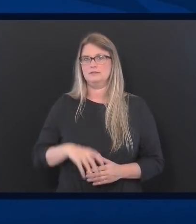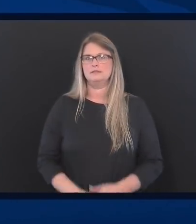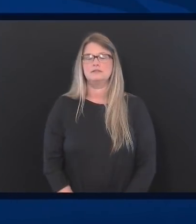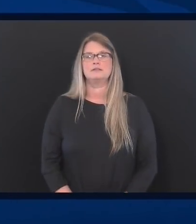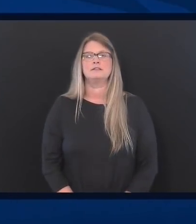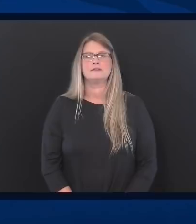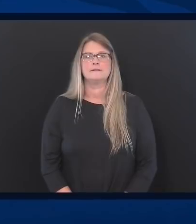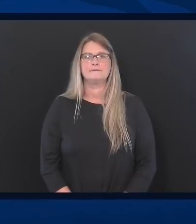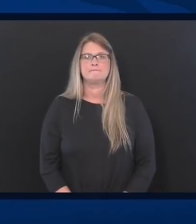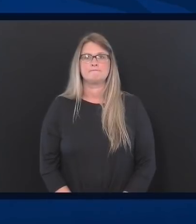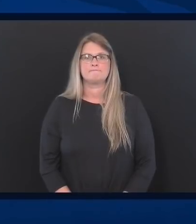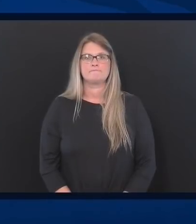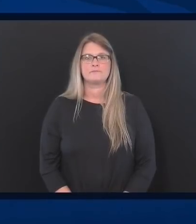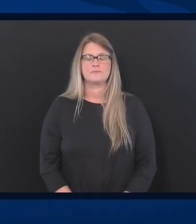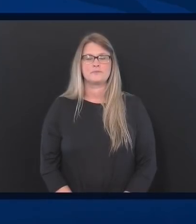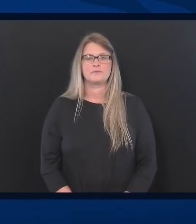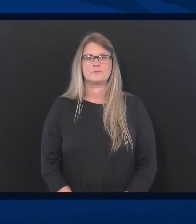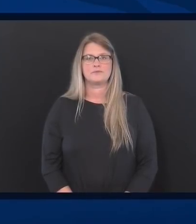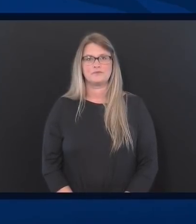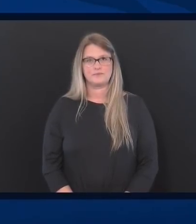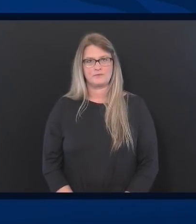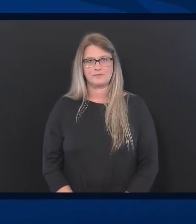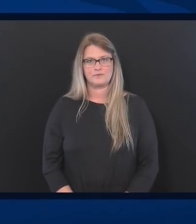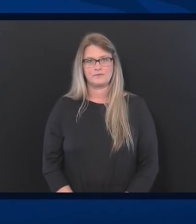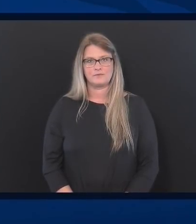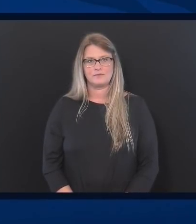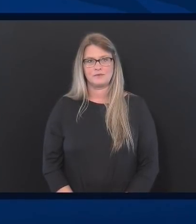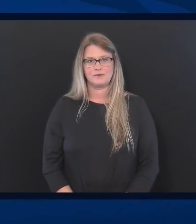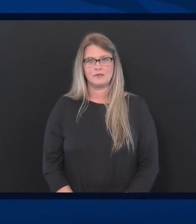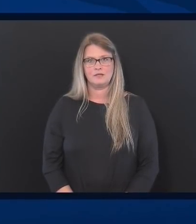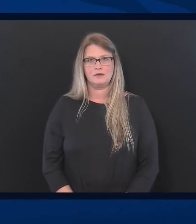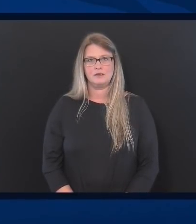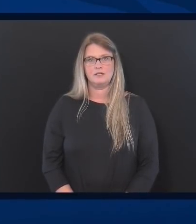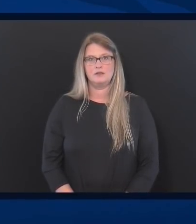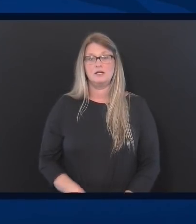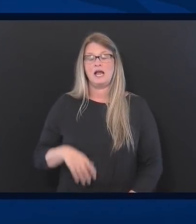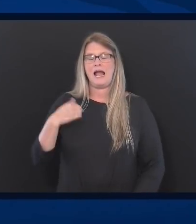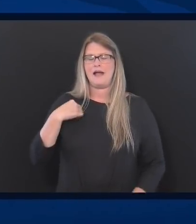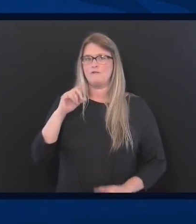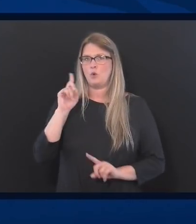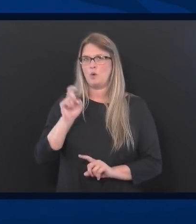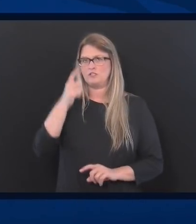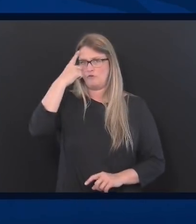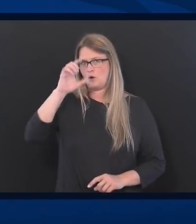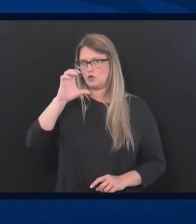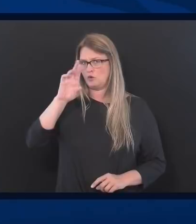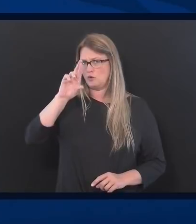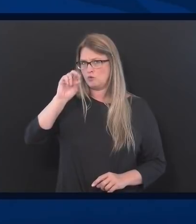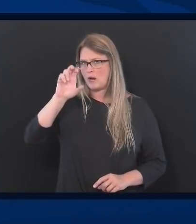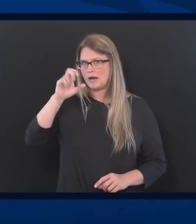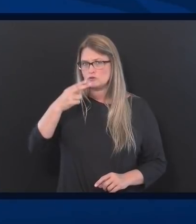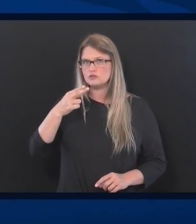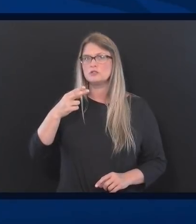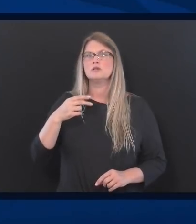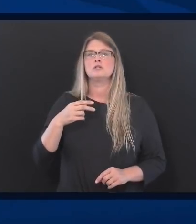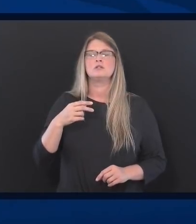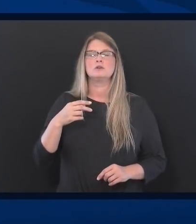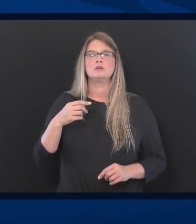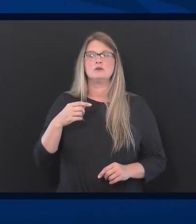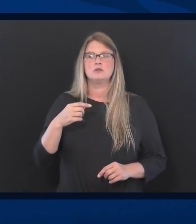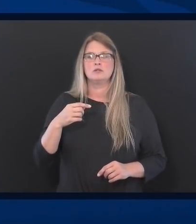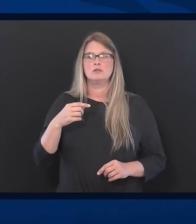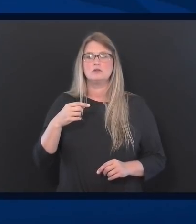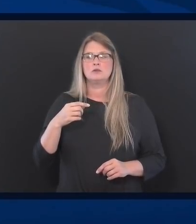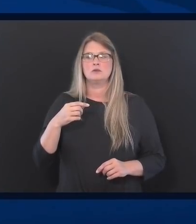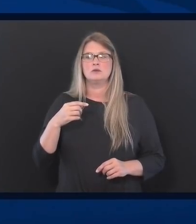Hi, this is Ken Bass from Camp Lake, Fox 11 in Charleston. I have a question for Secretary Crouch. Specifically, we've gotten several calls from